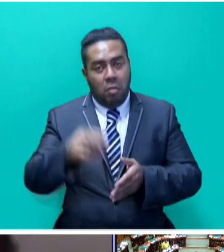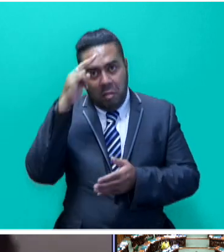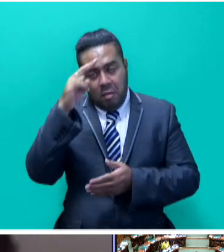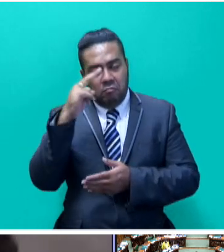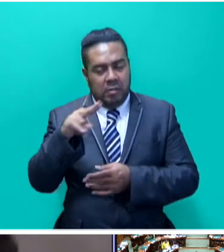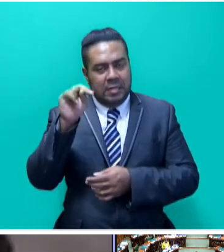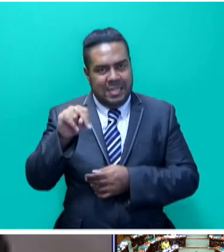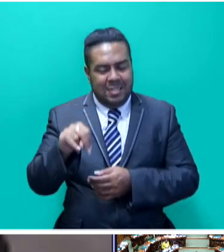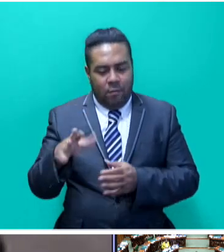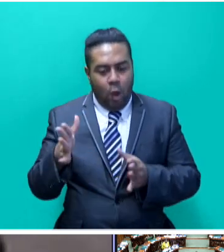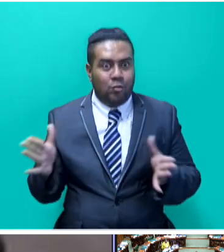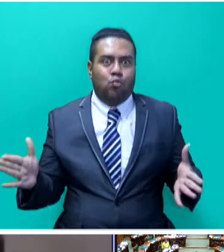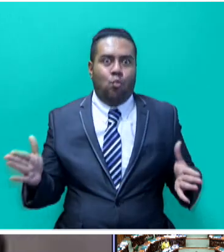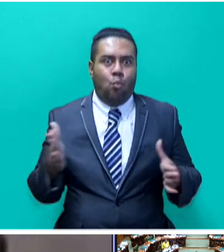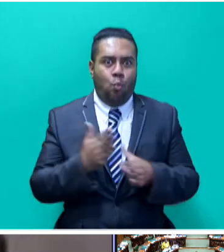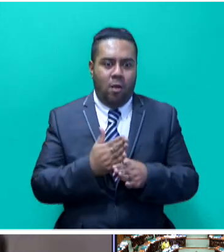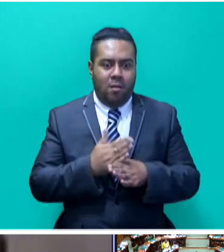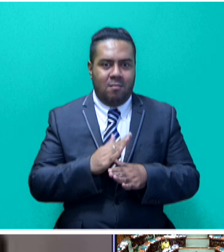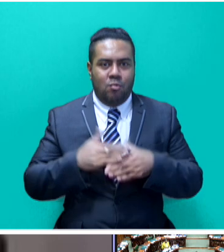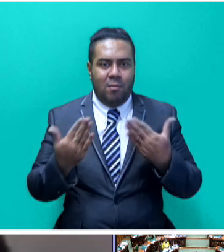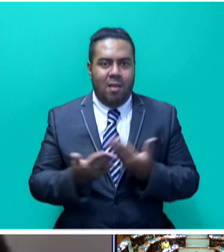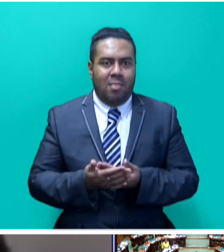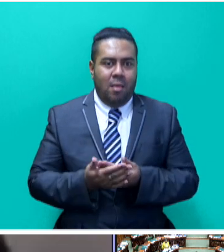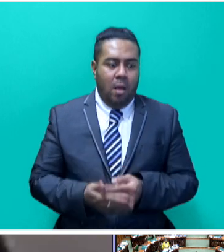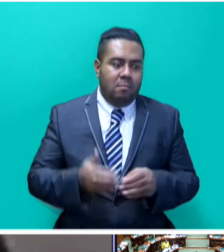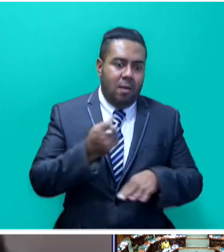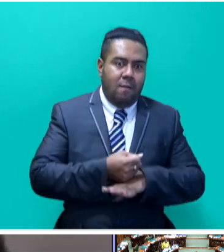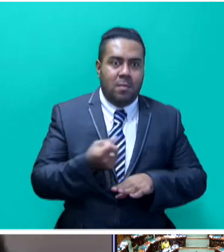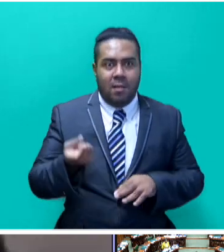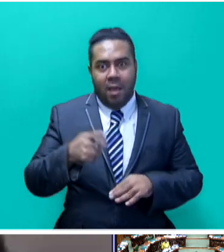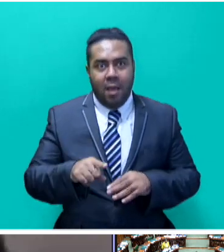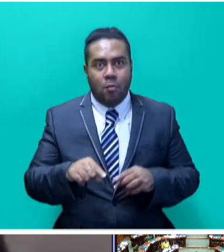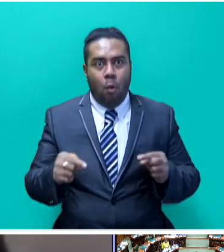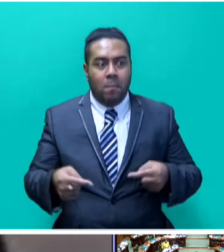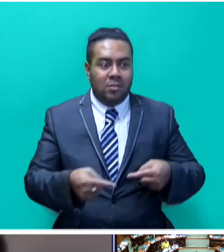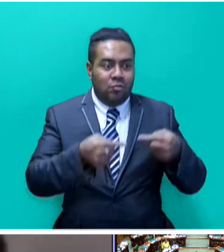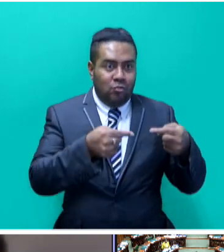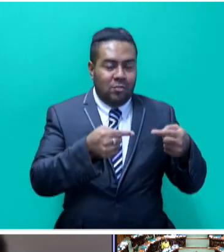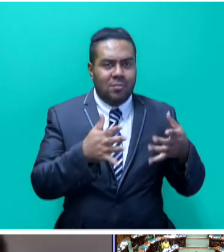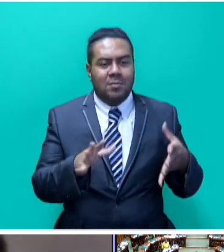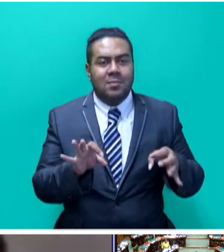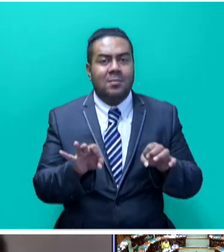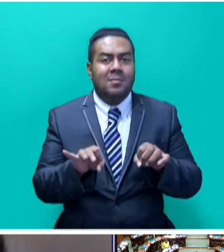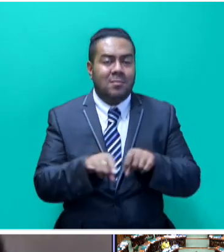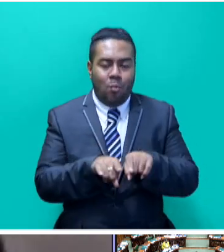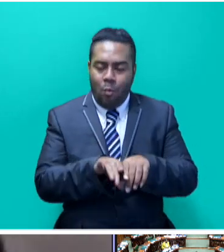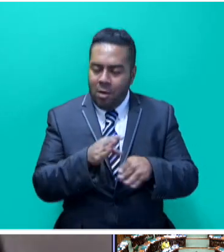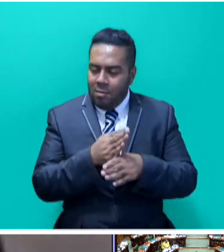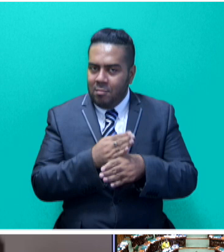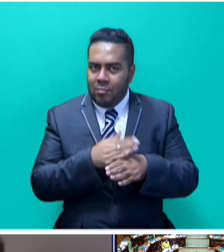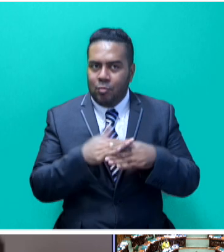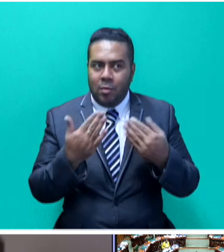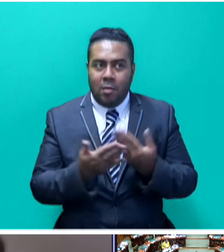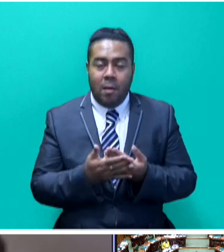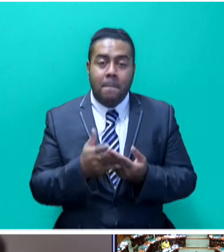budget. Why? Because it gives us hope and continued direction. Sadly, Mr. Speaker, sir, the other side of the